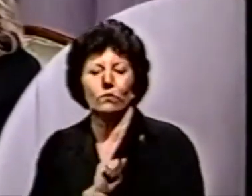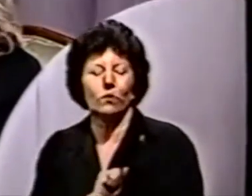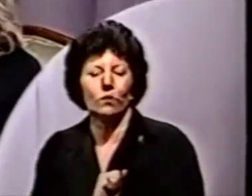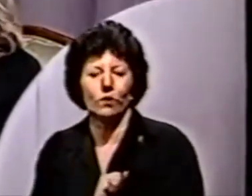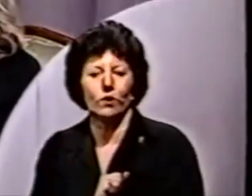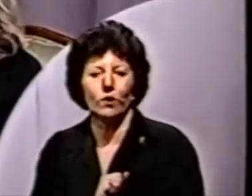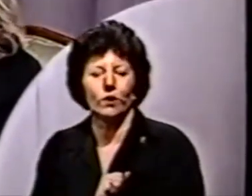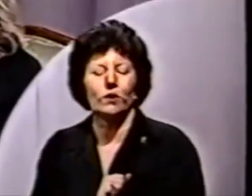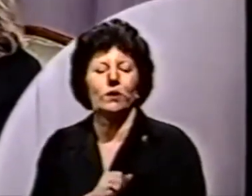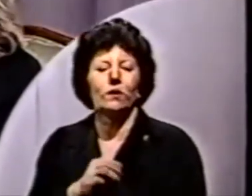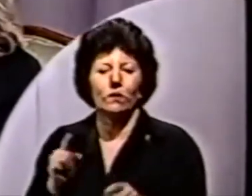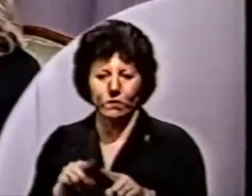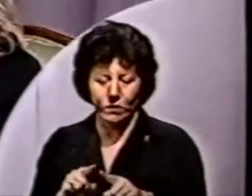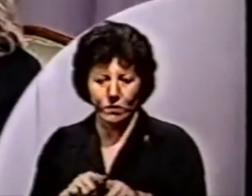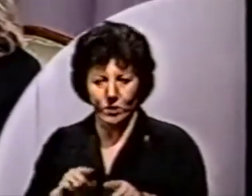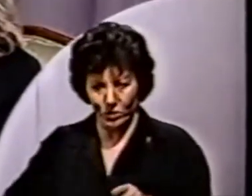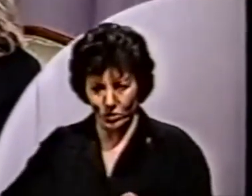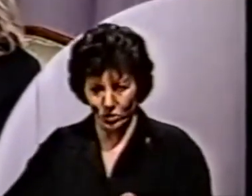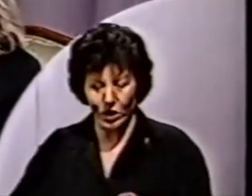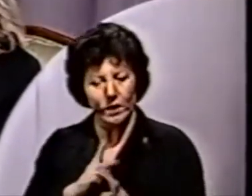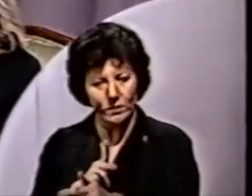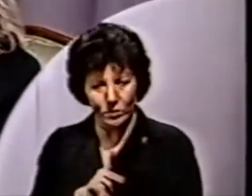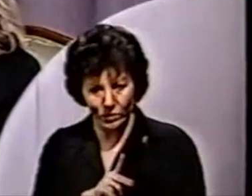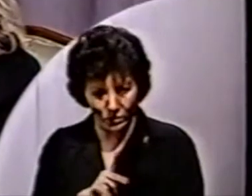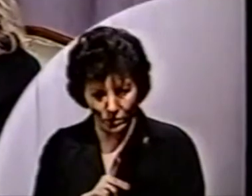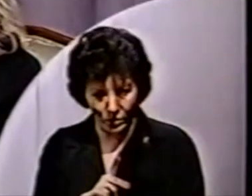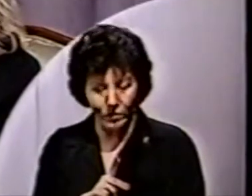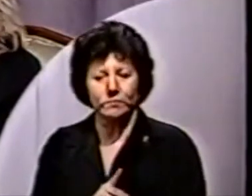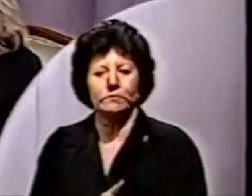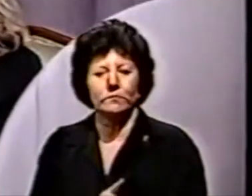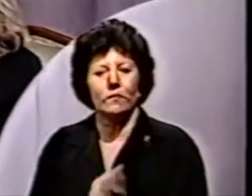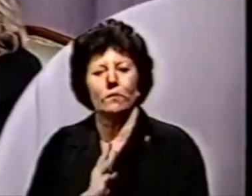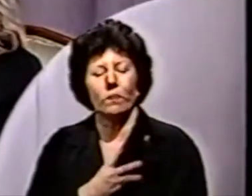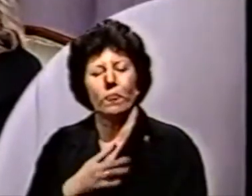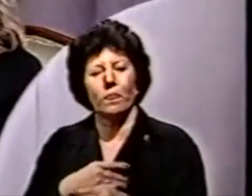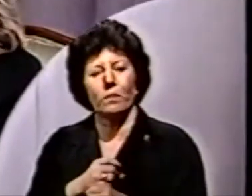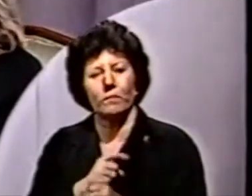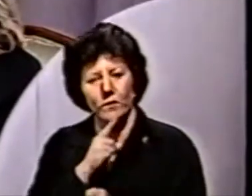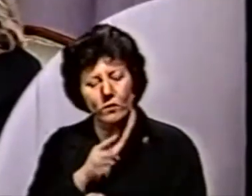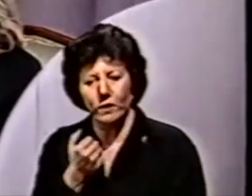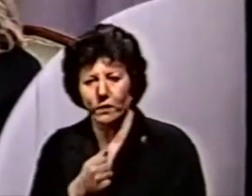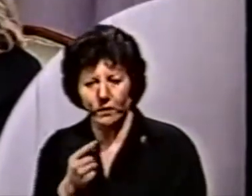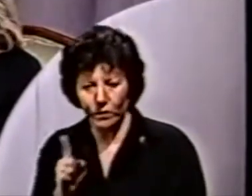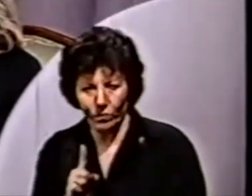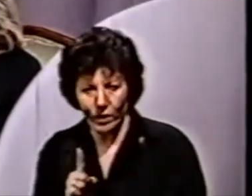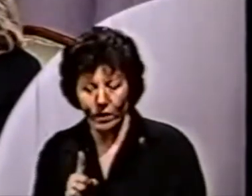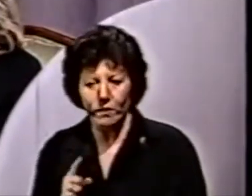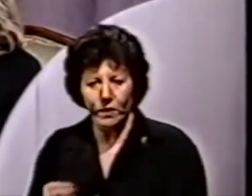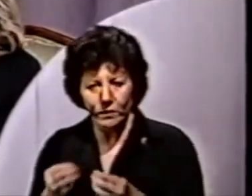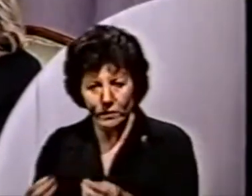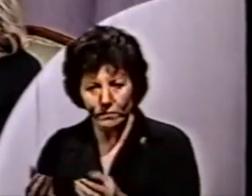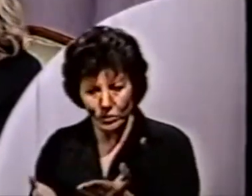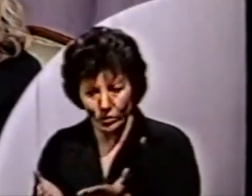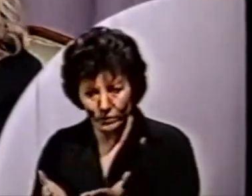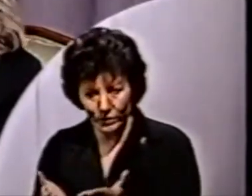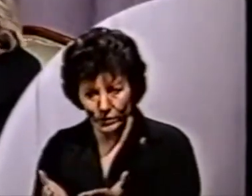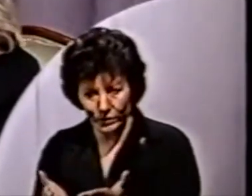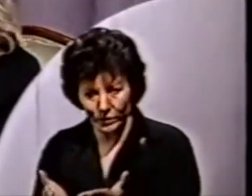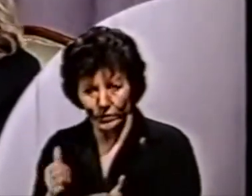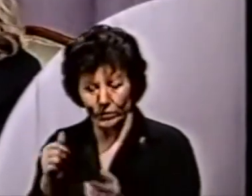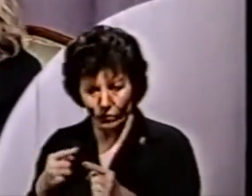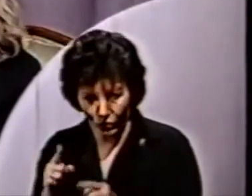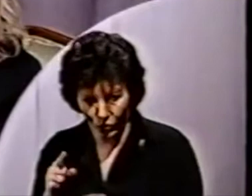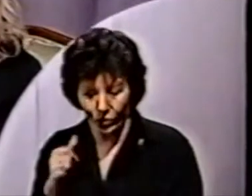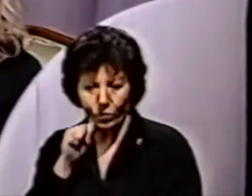is the childcare issue, and we need to make sure that any place that provides services for women or even